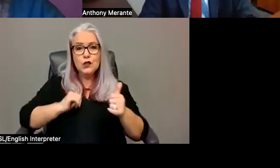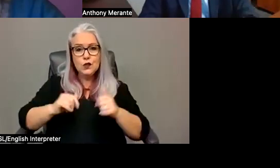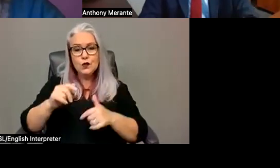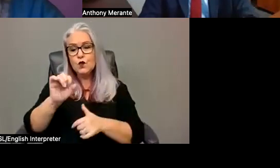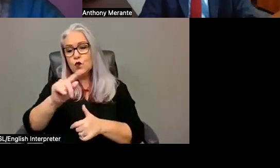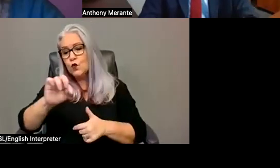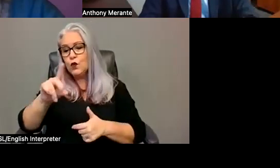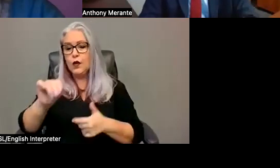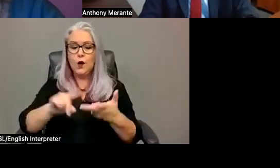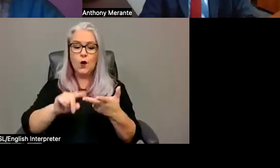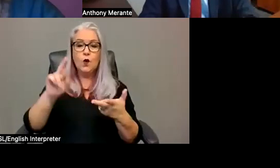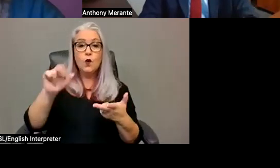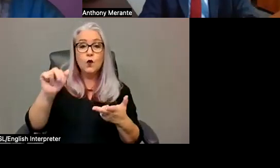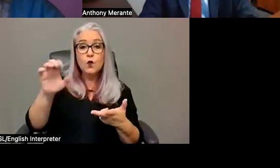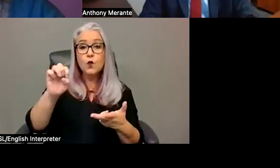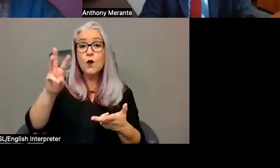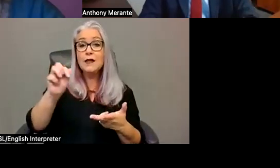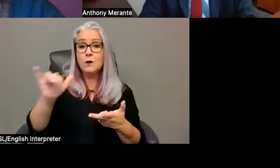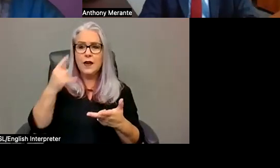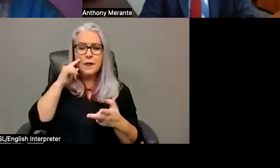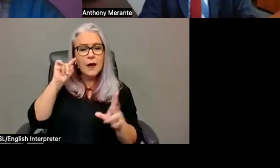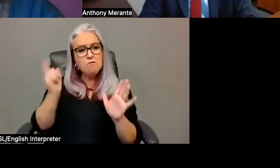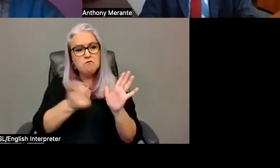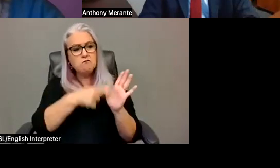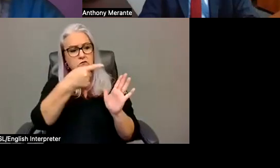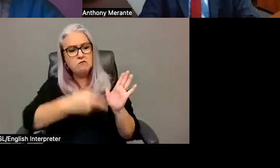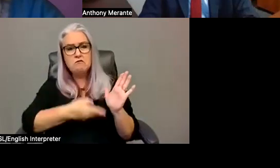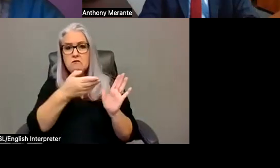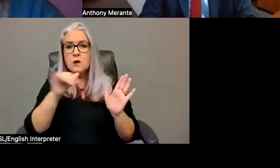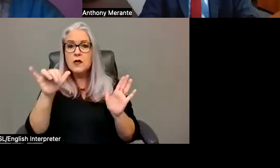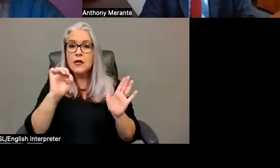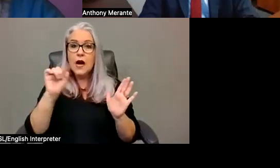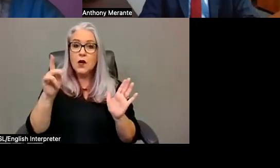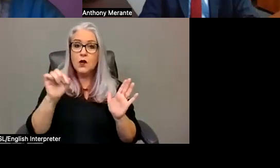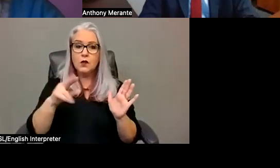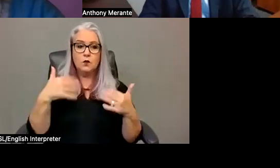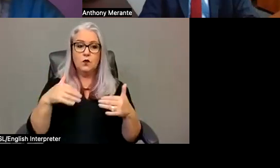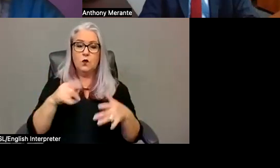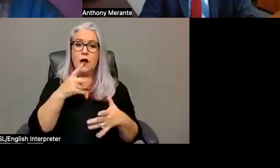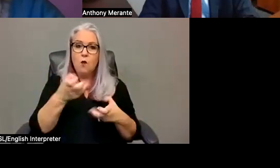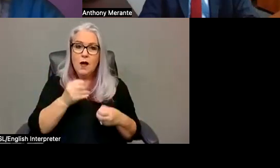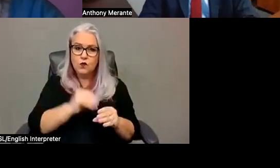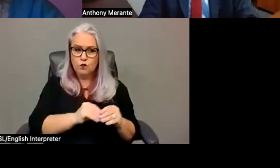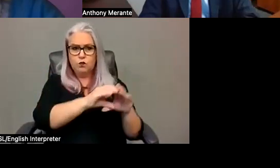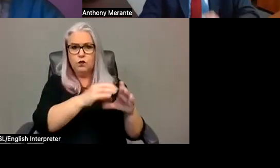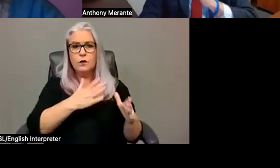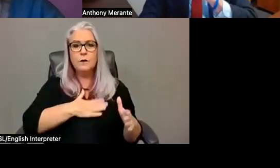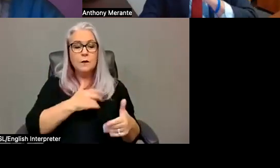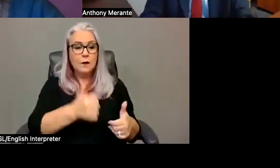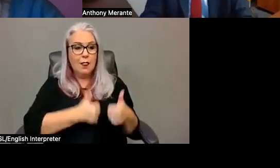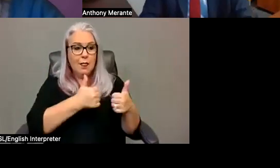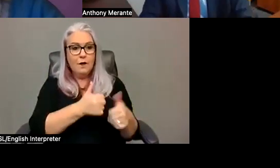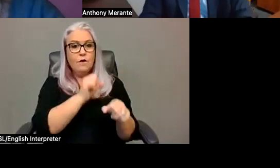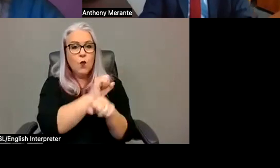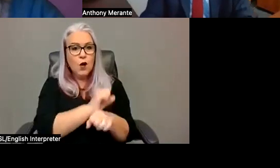Yonkers, and because they see Yonkers as a place to make an investment and a place to live and work and raise